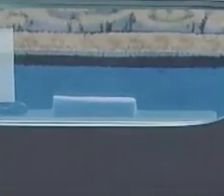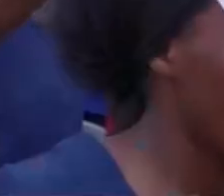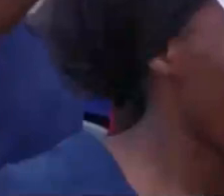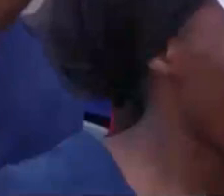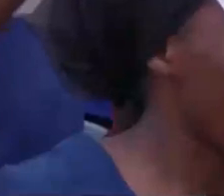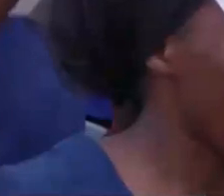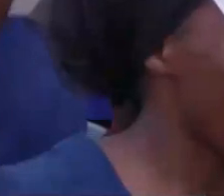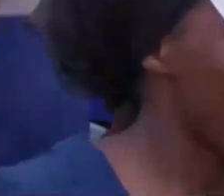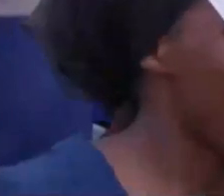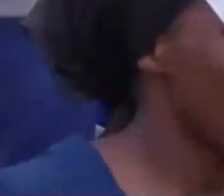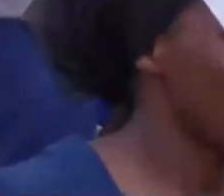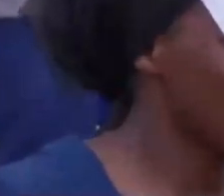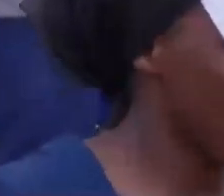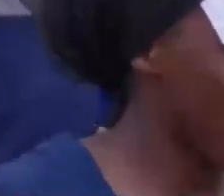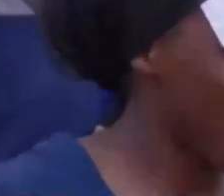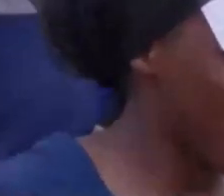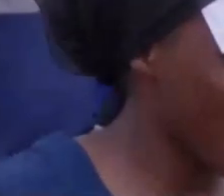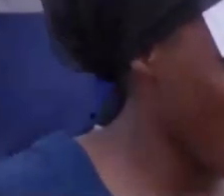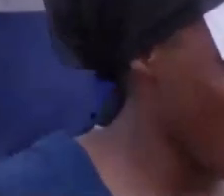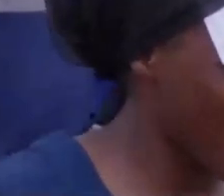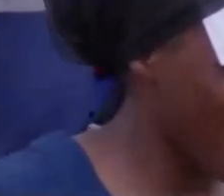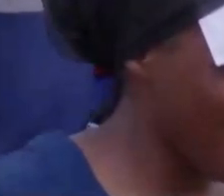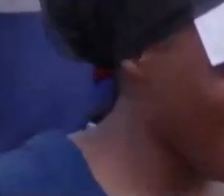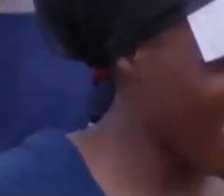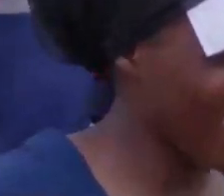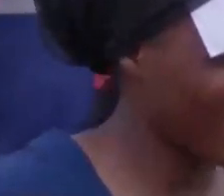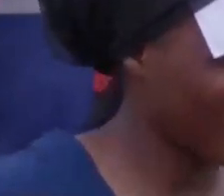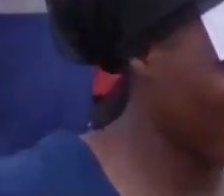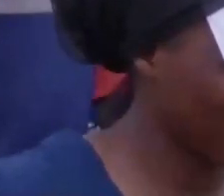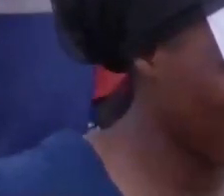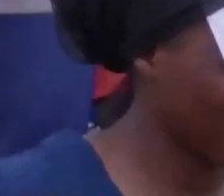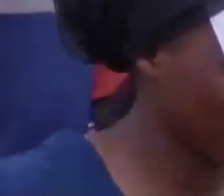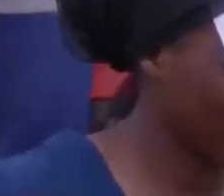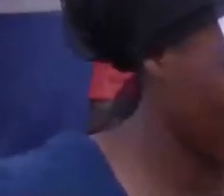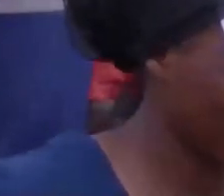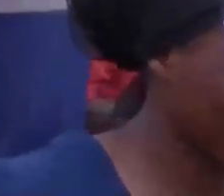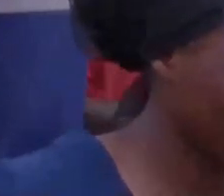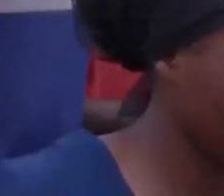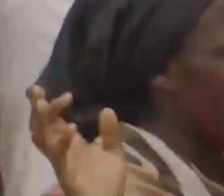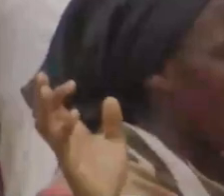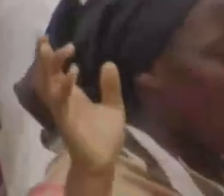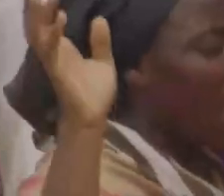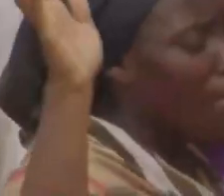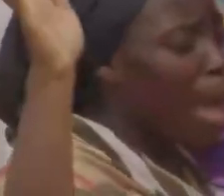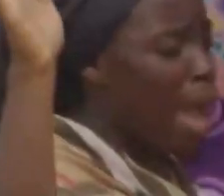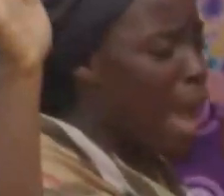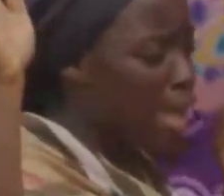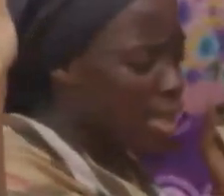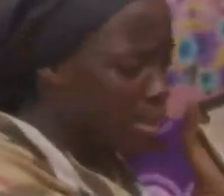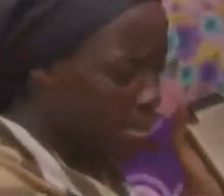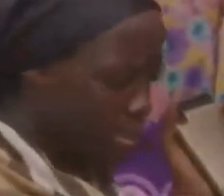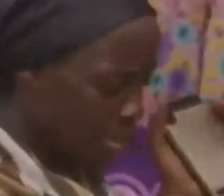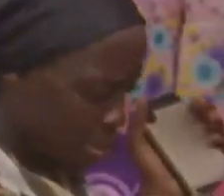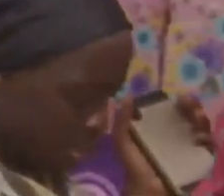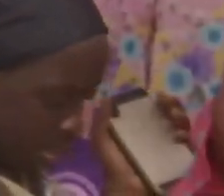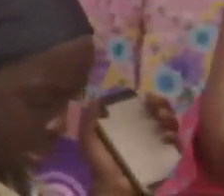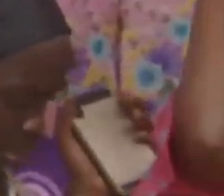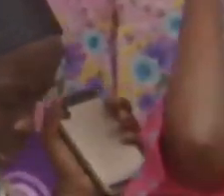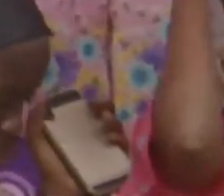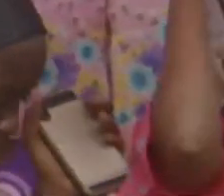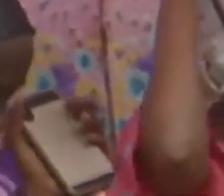without exception, in Jesus' name. Lift up everyone and let